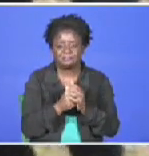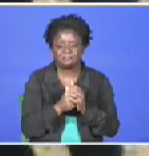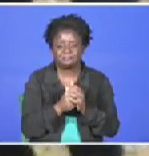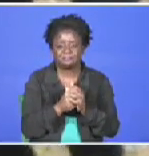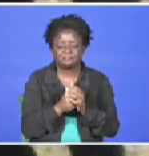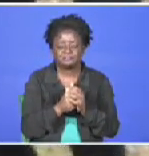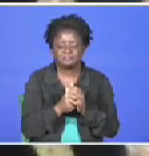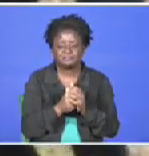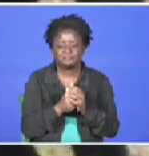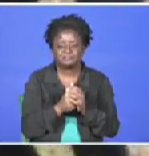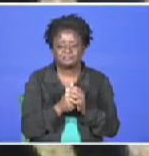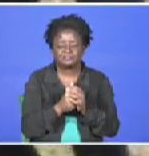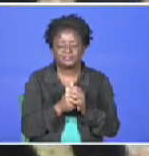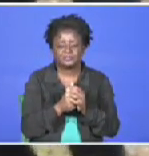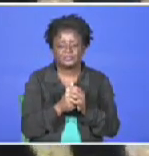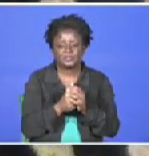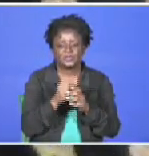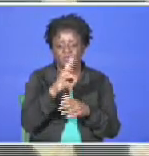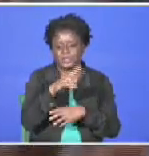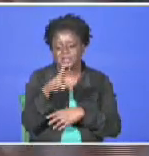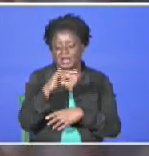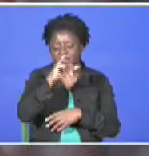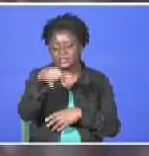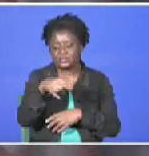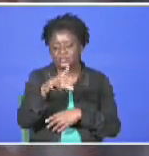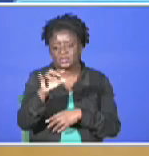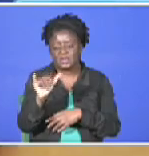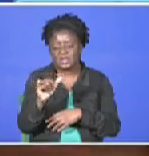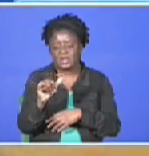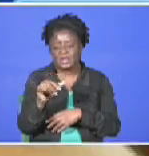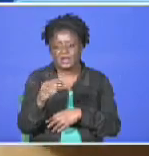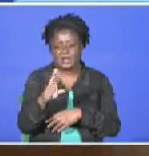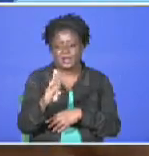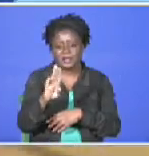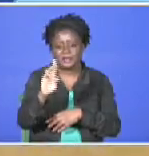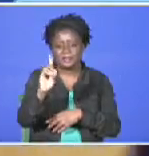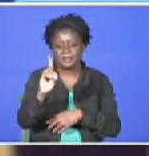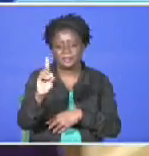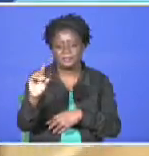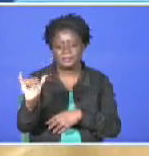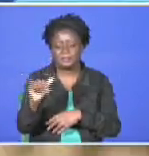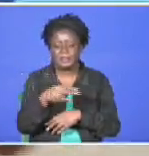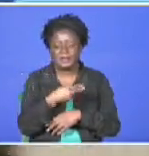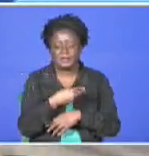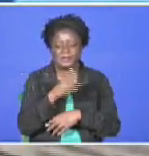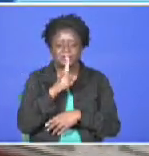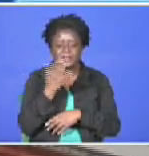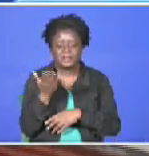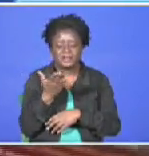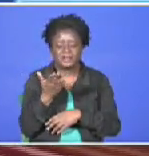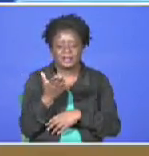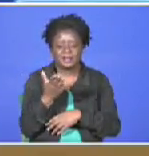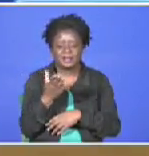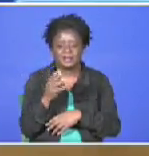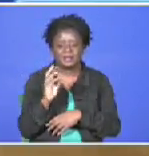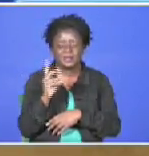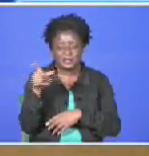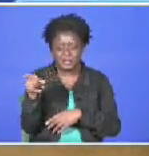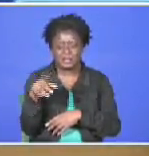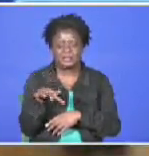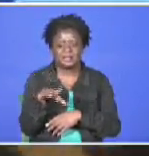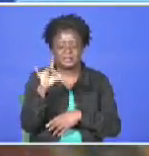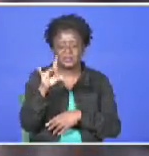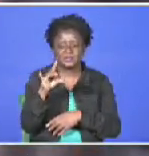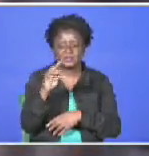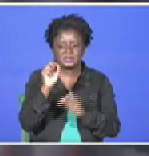Providence. On the 22nd of July, to have Buddy Heald out here, where he's decided and selected Seabreeze to host a